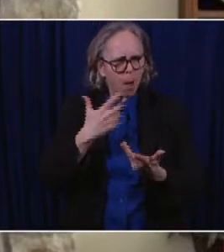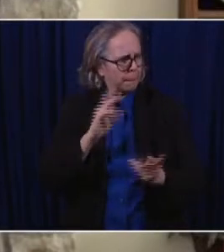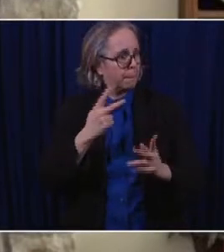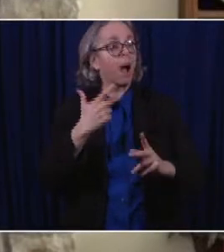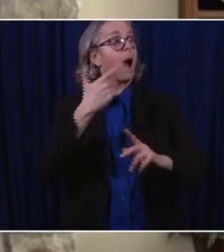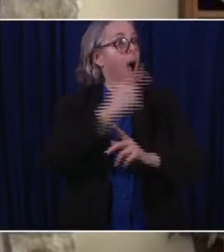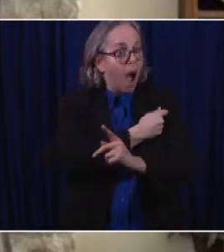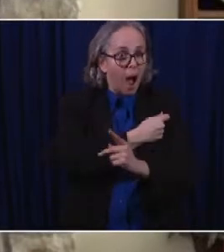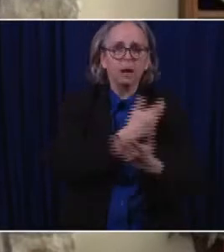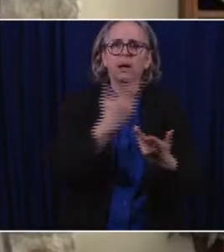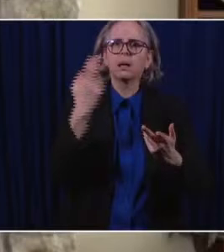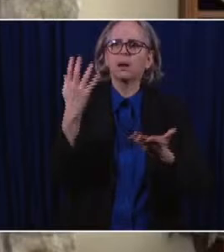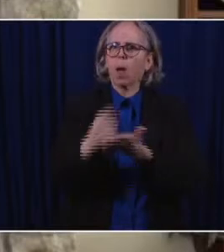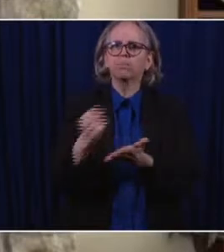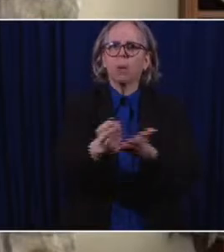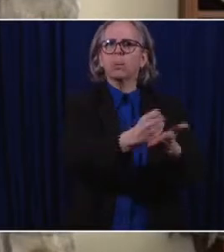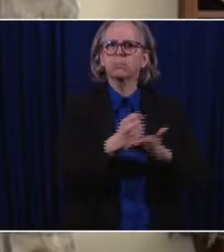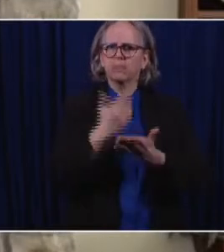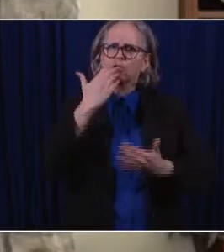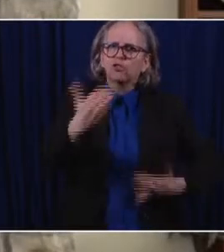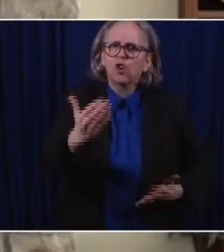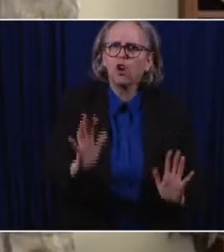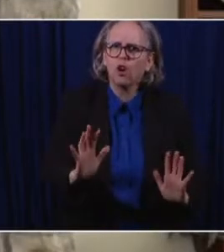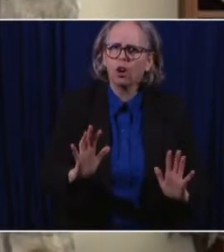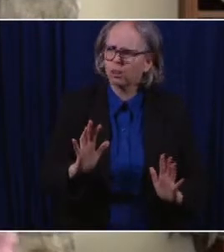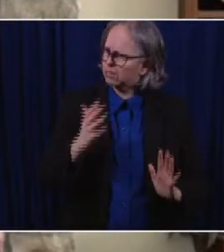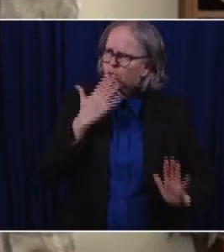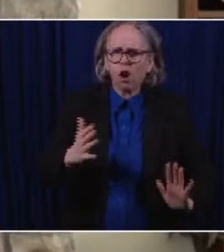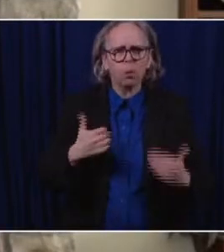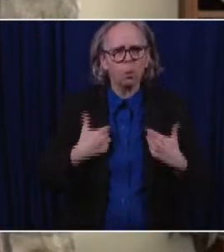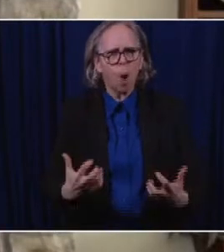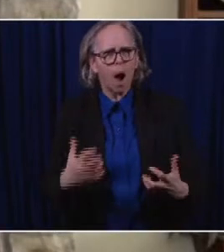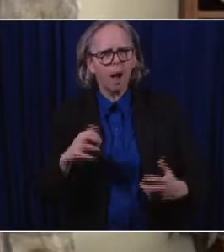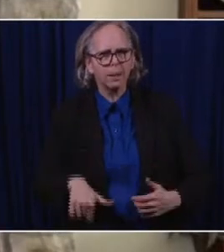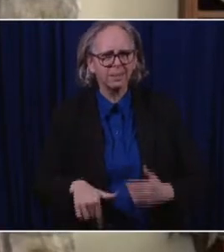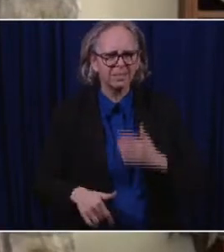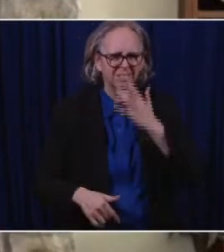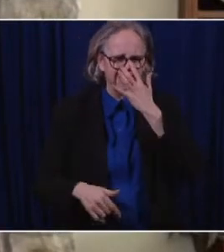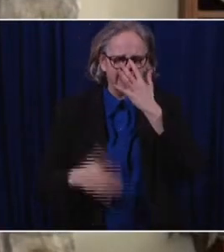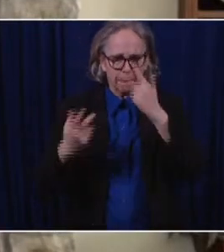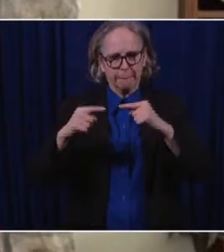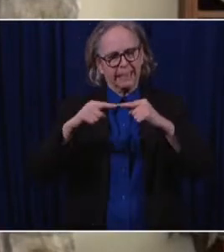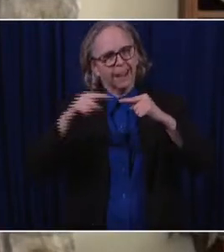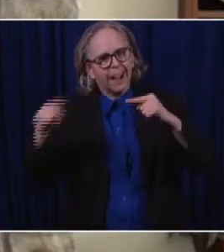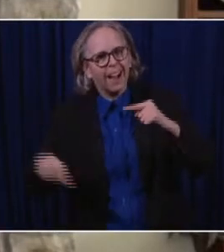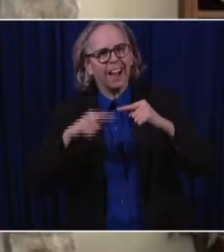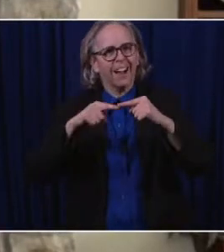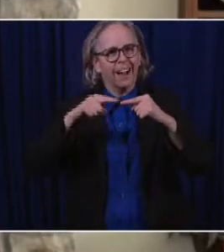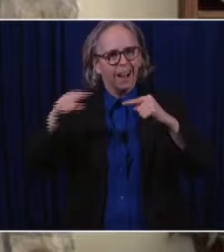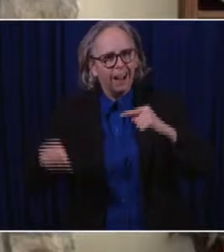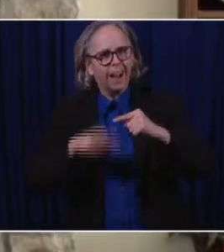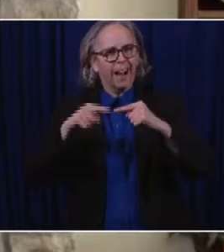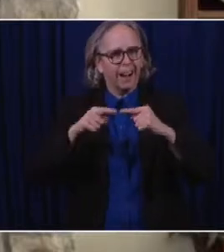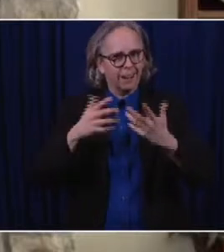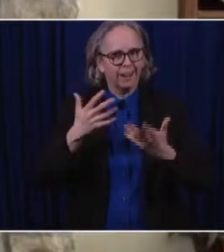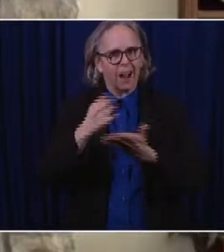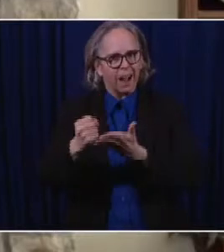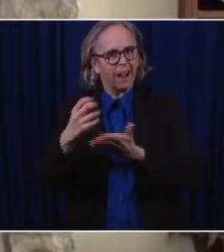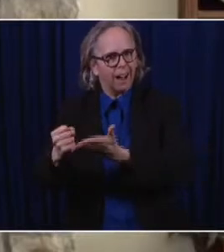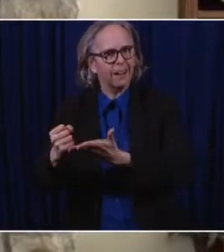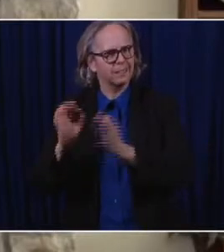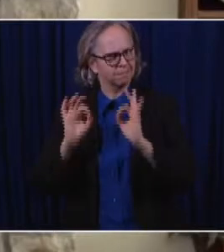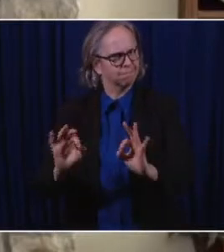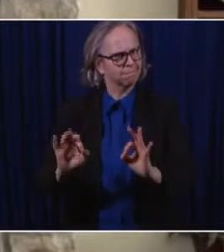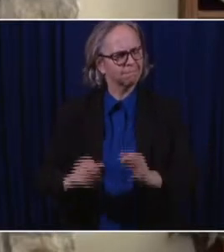quickly as you can. And so that's kind of the cycle that we are in. But again, I